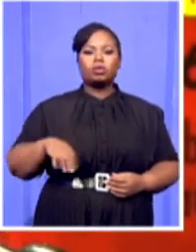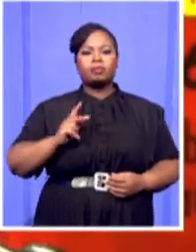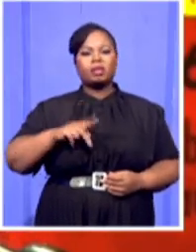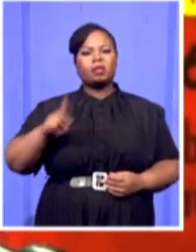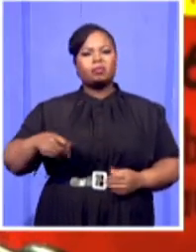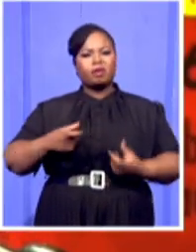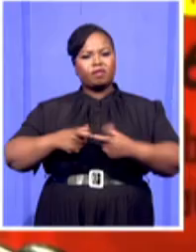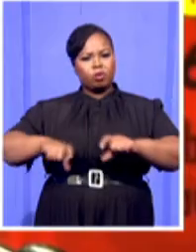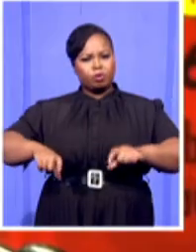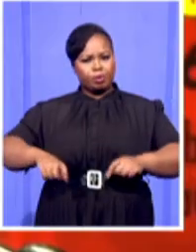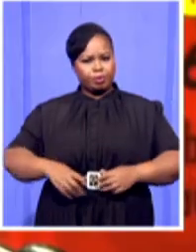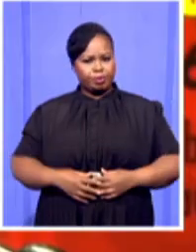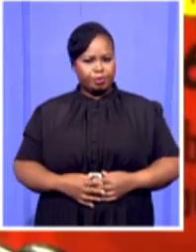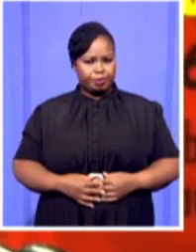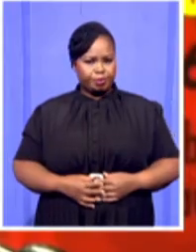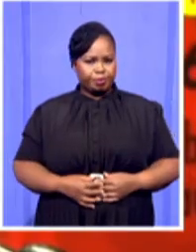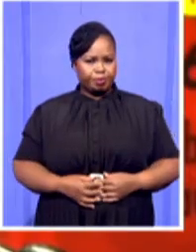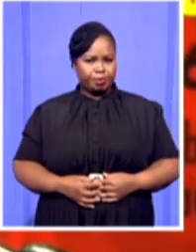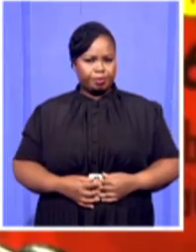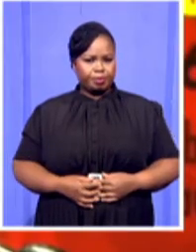vouchers.